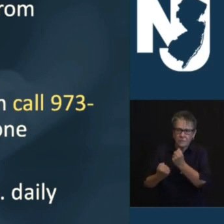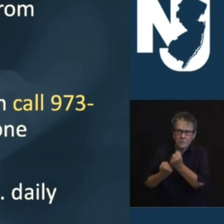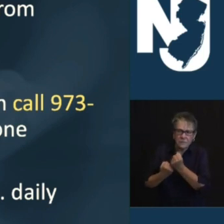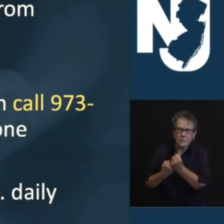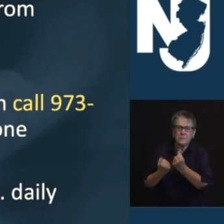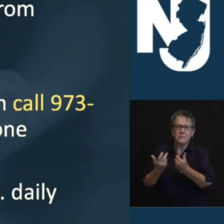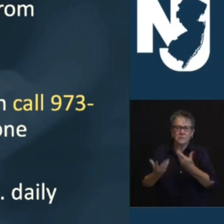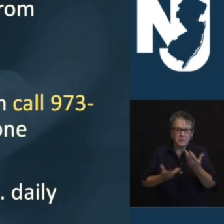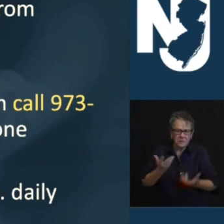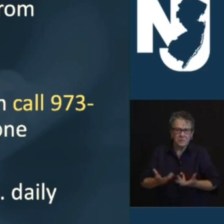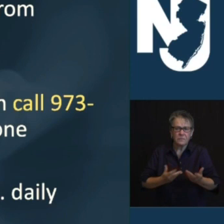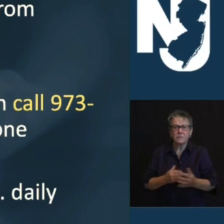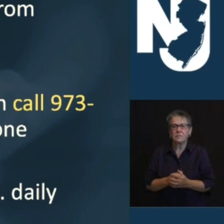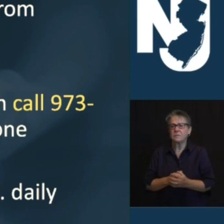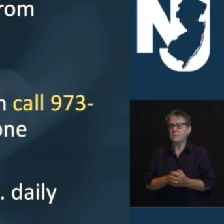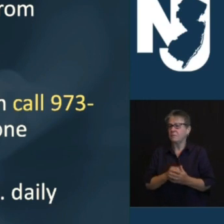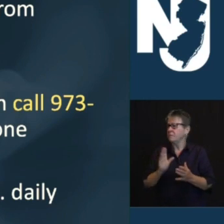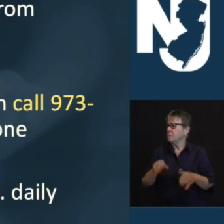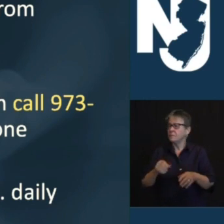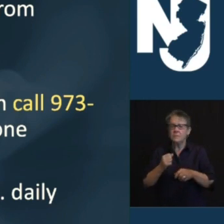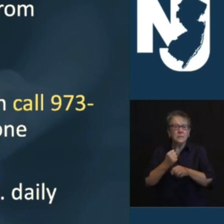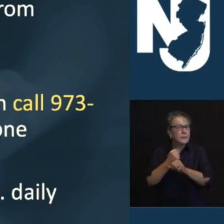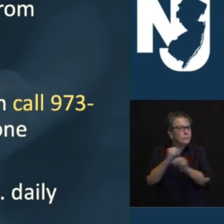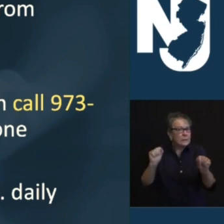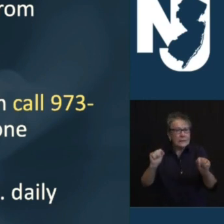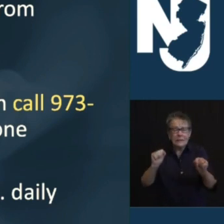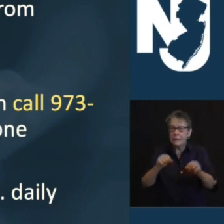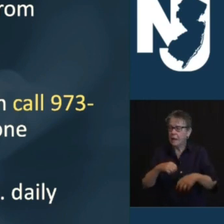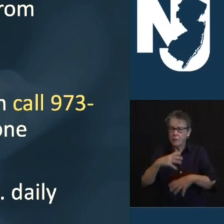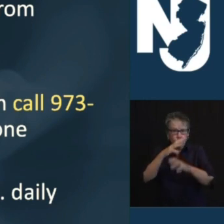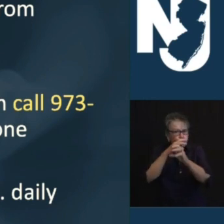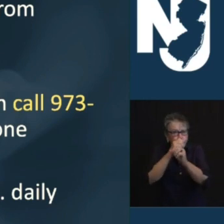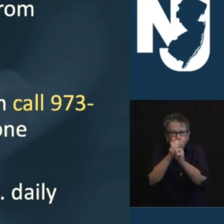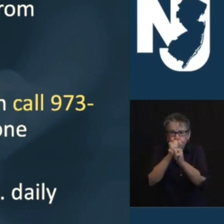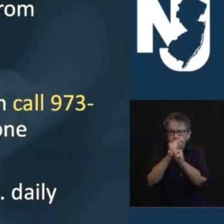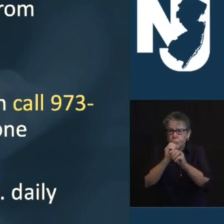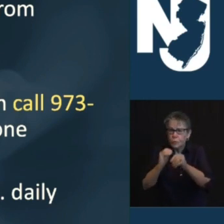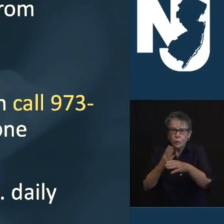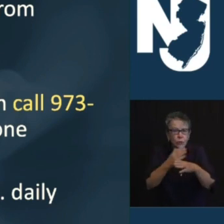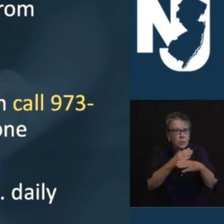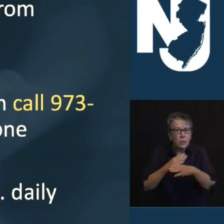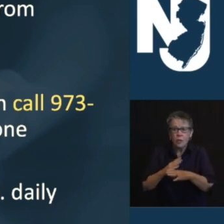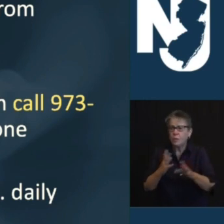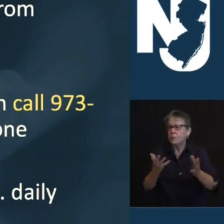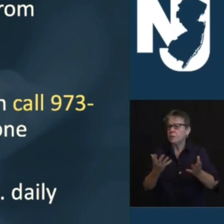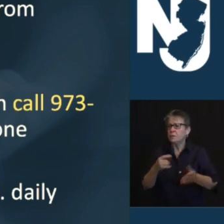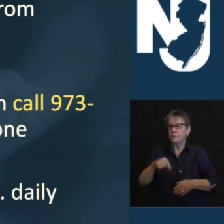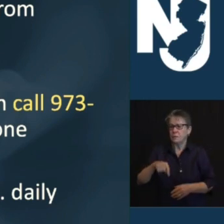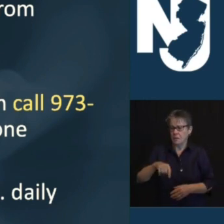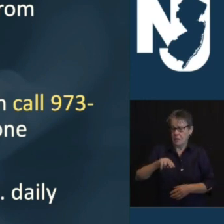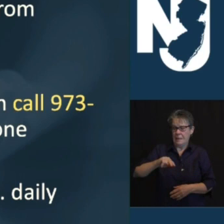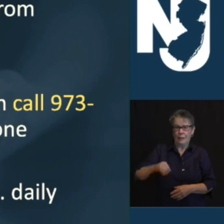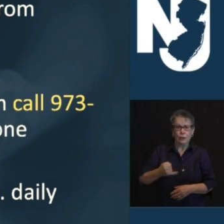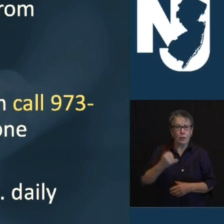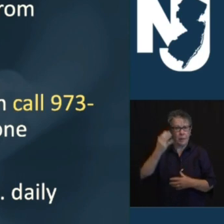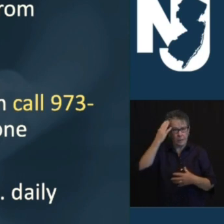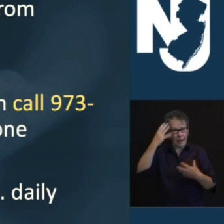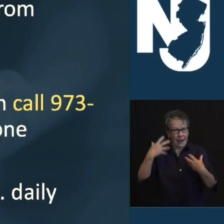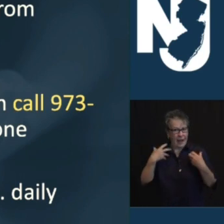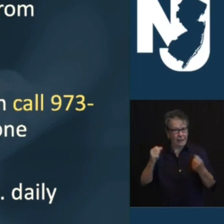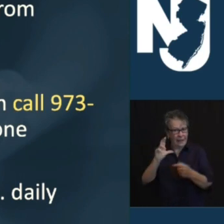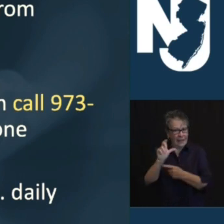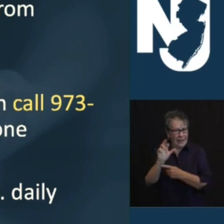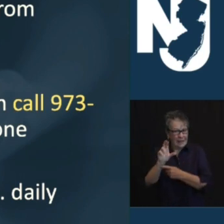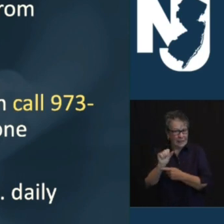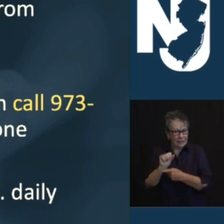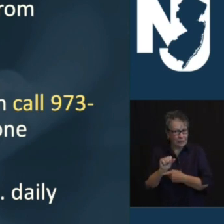51684 for free confidential support from NJ Mental Health Care, a partnership between the Department of Human Services